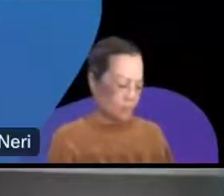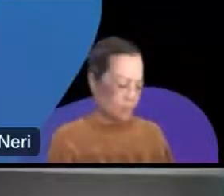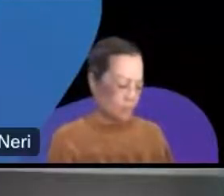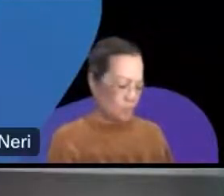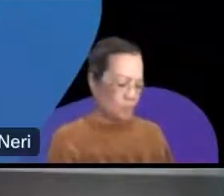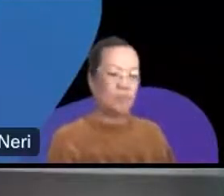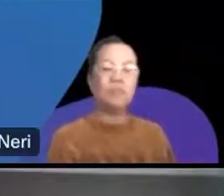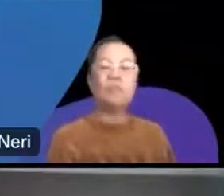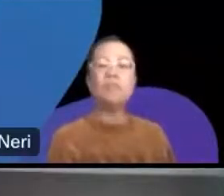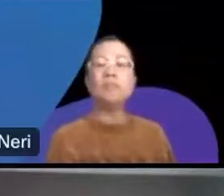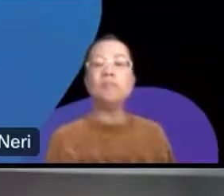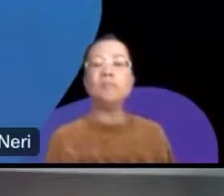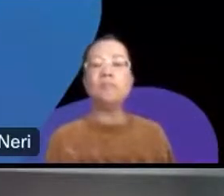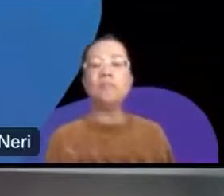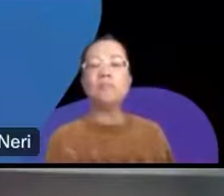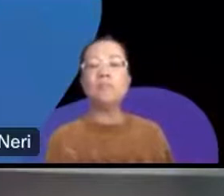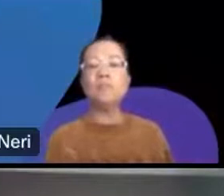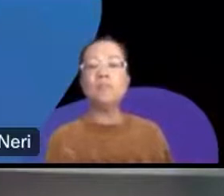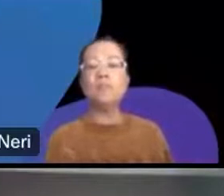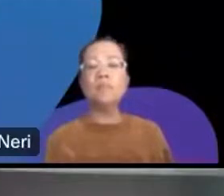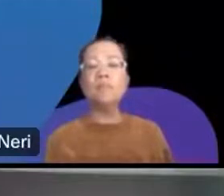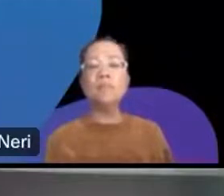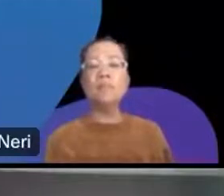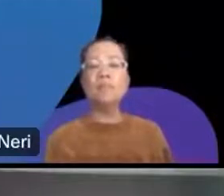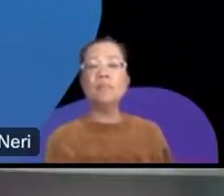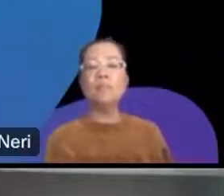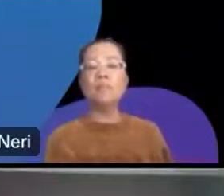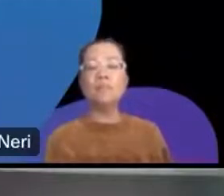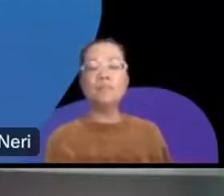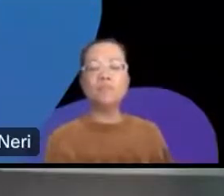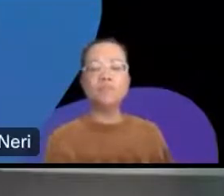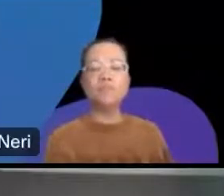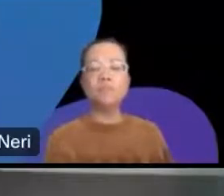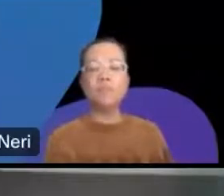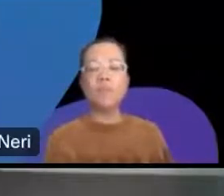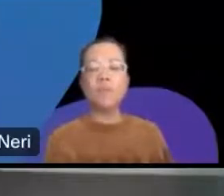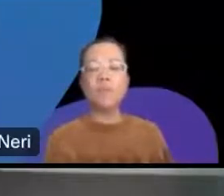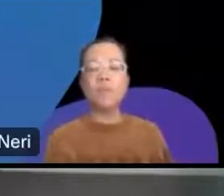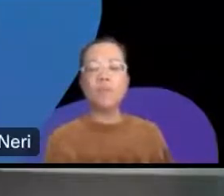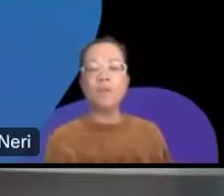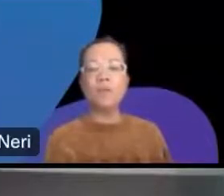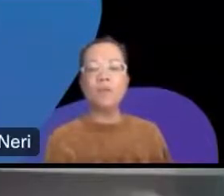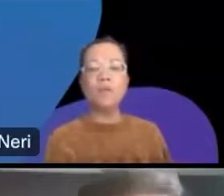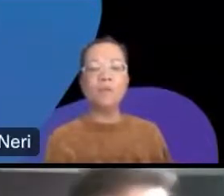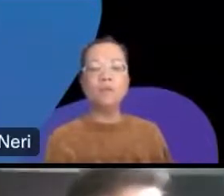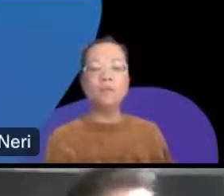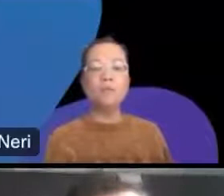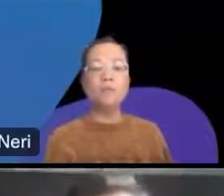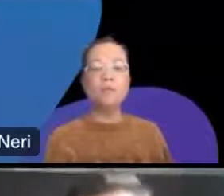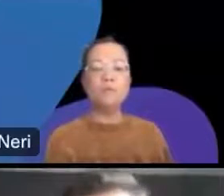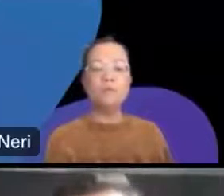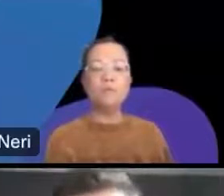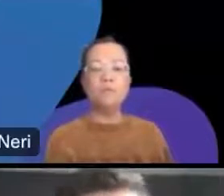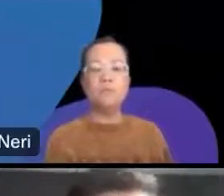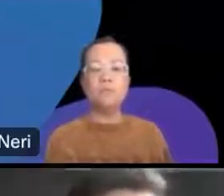So you guys will know as soon as we do. You heard 2024 as a launch date, possibly, because there's a lot of things that have to get changed. You have to change the Welfare and